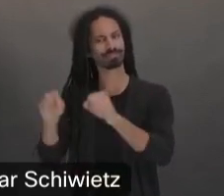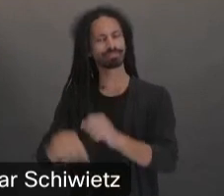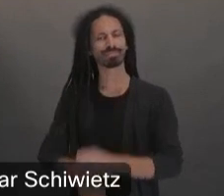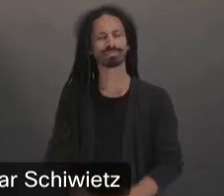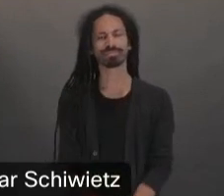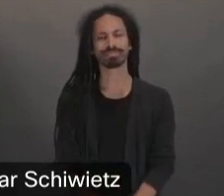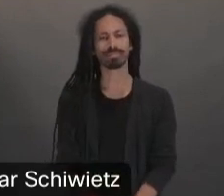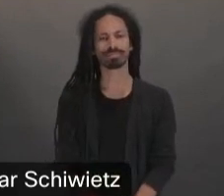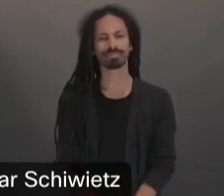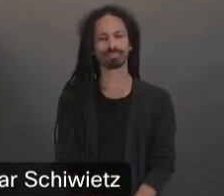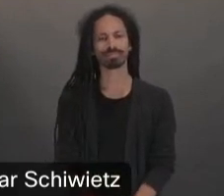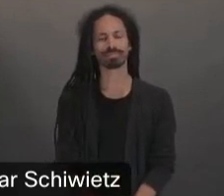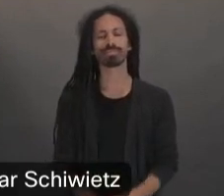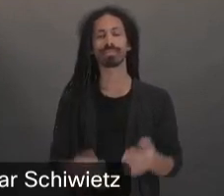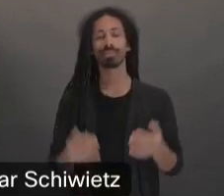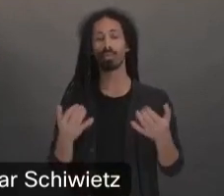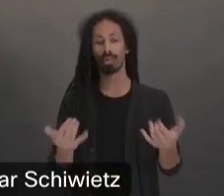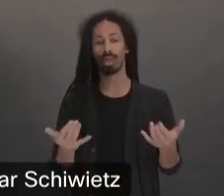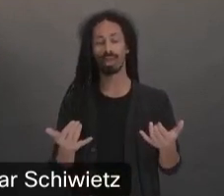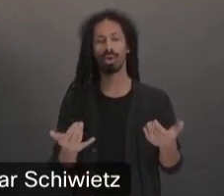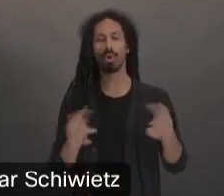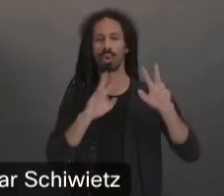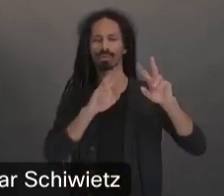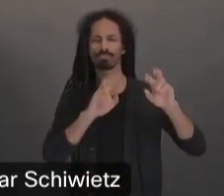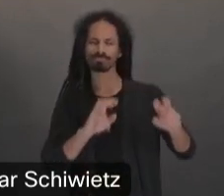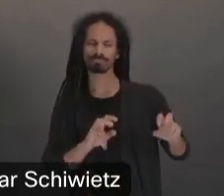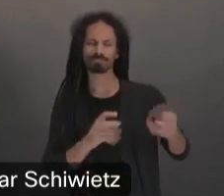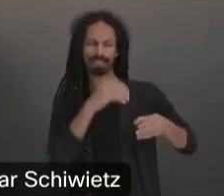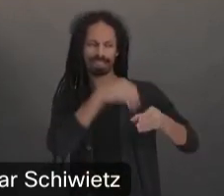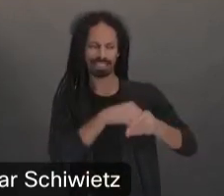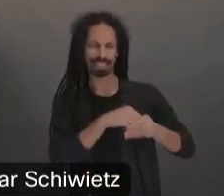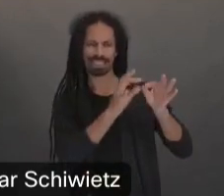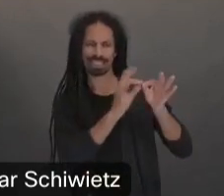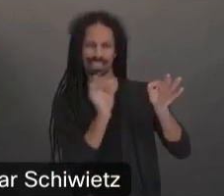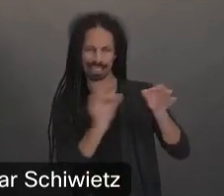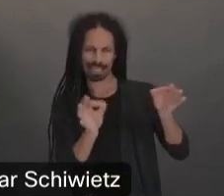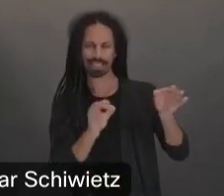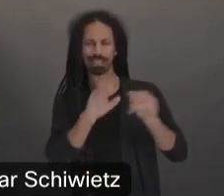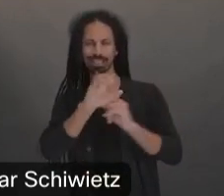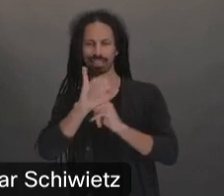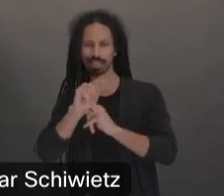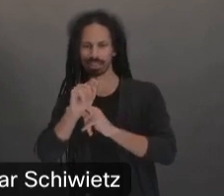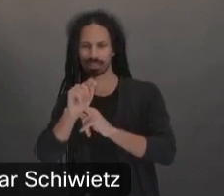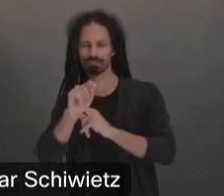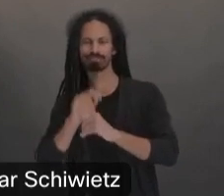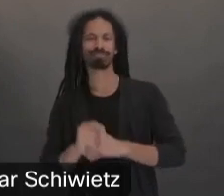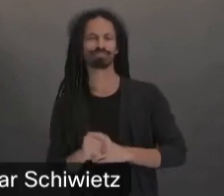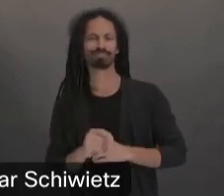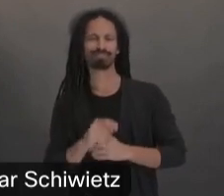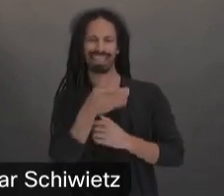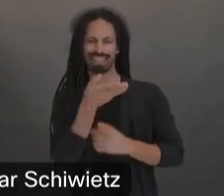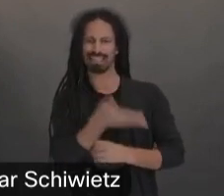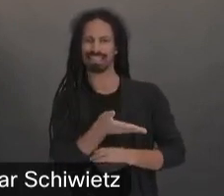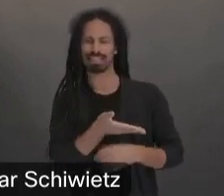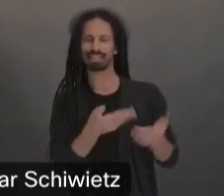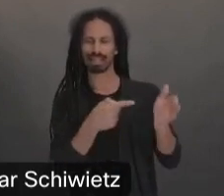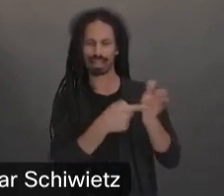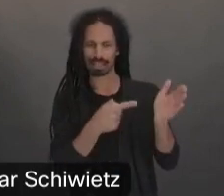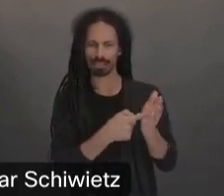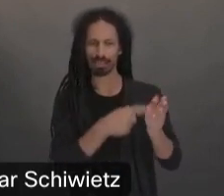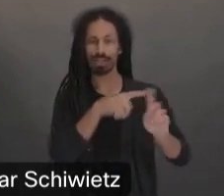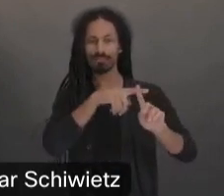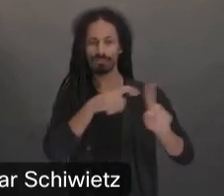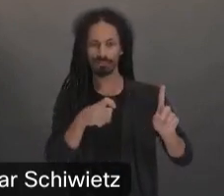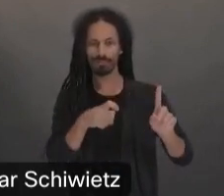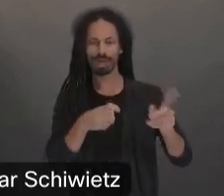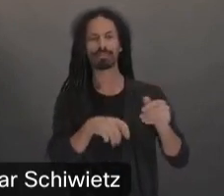So let's look at the in-text citations. This is a sample paper from the APA style website.